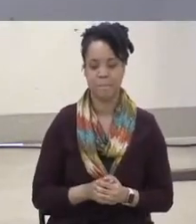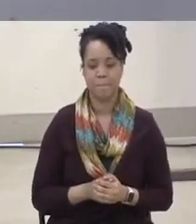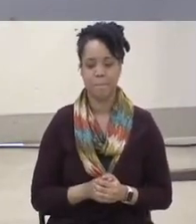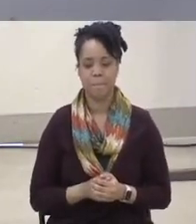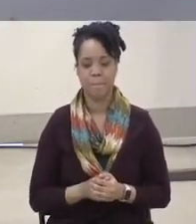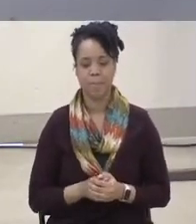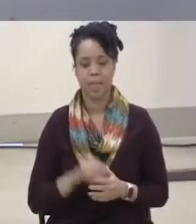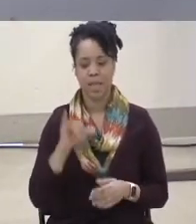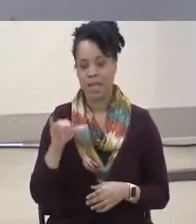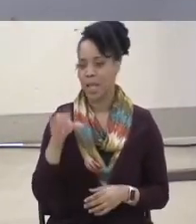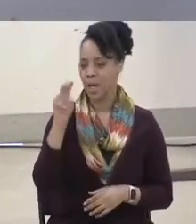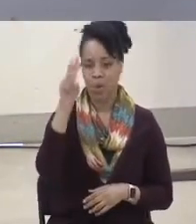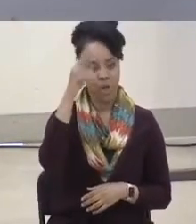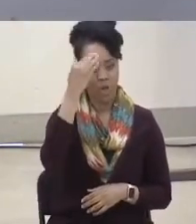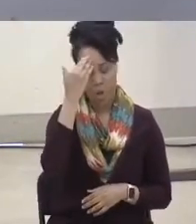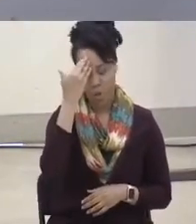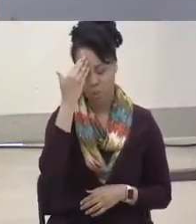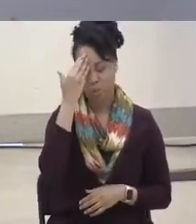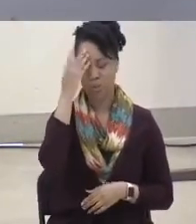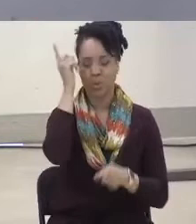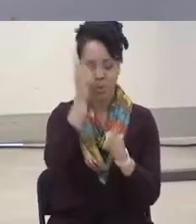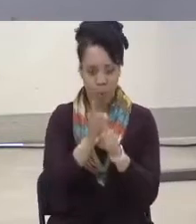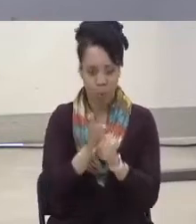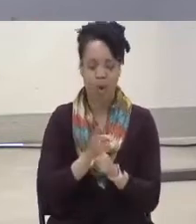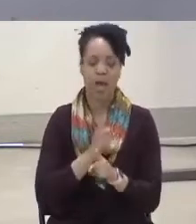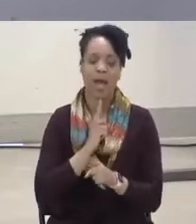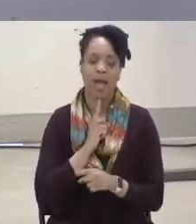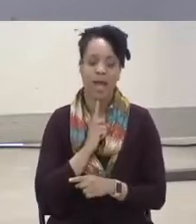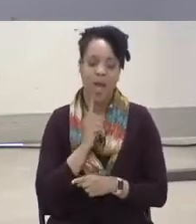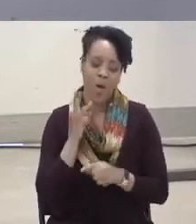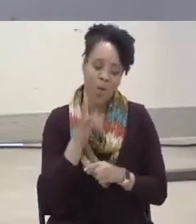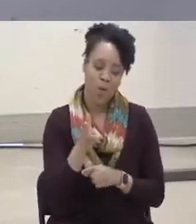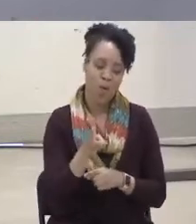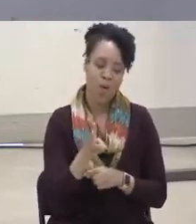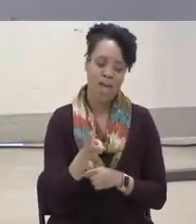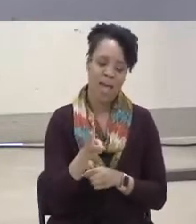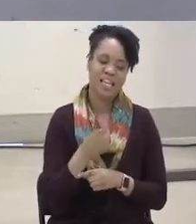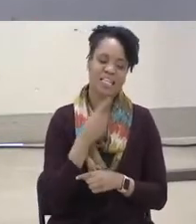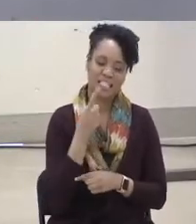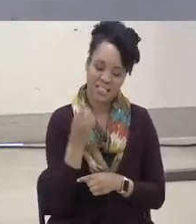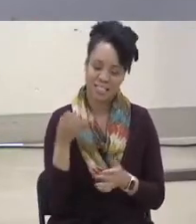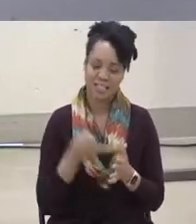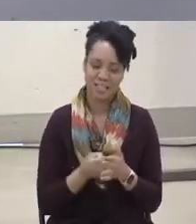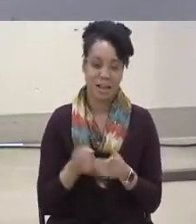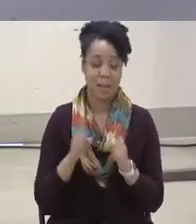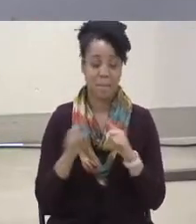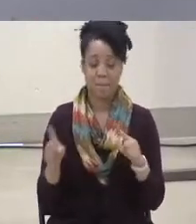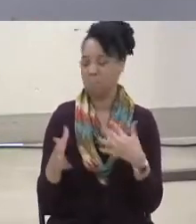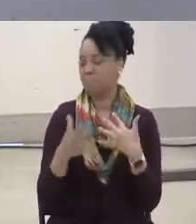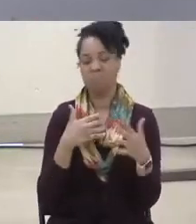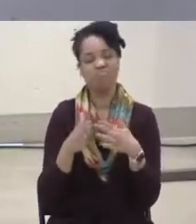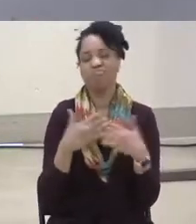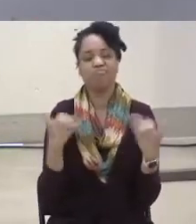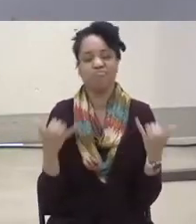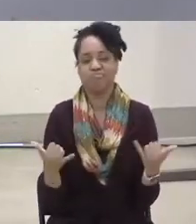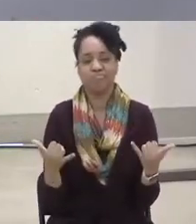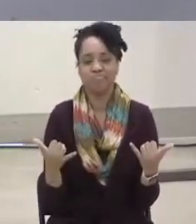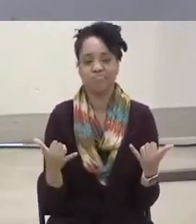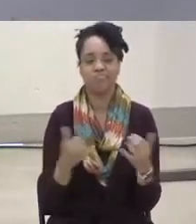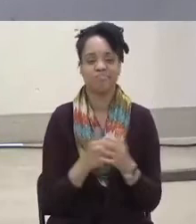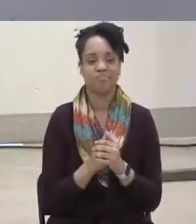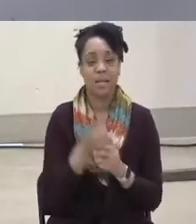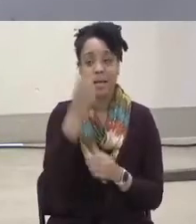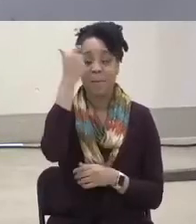Dios, nobody knows the right way to pronounce it. el cual nadie sabe la forma correcta de pronunciarlo. But it doesn't matter now, Pero no importa